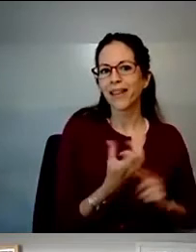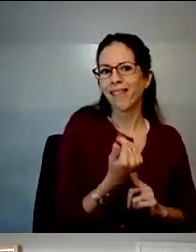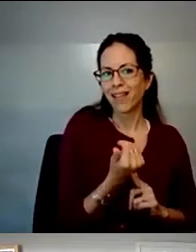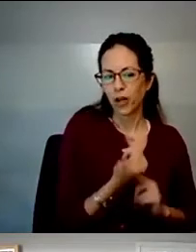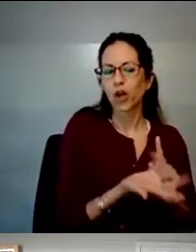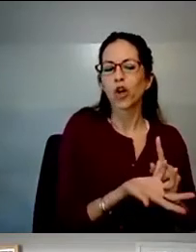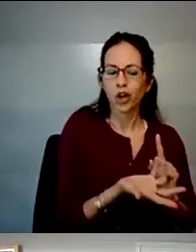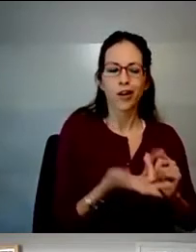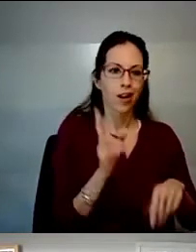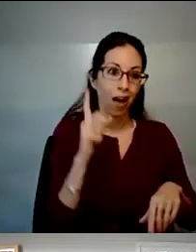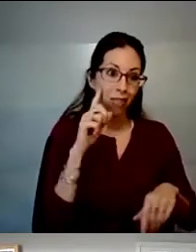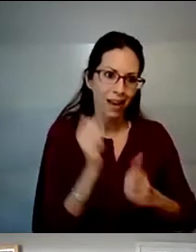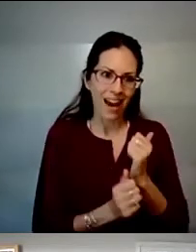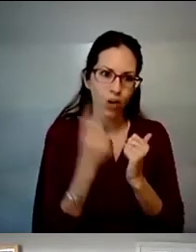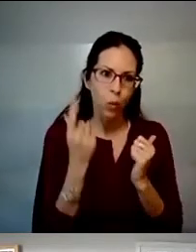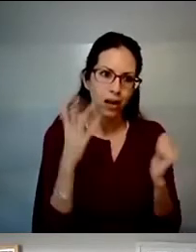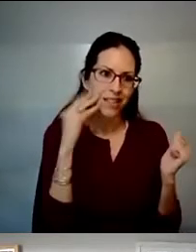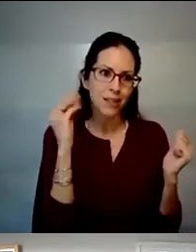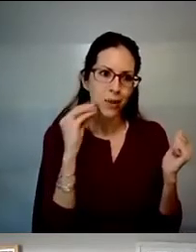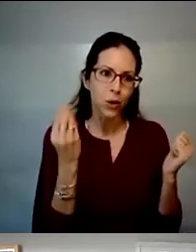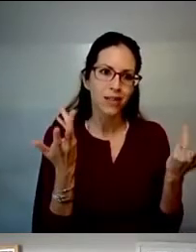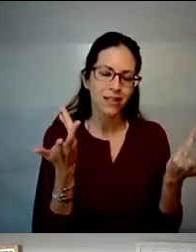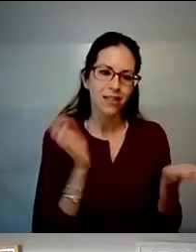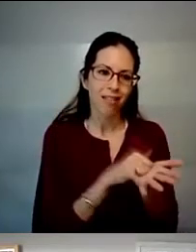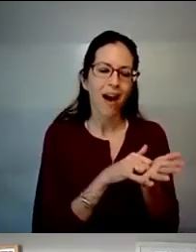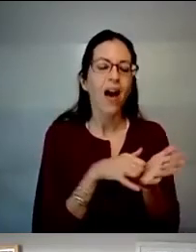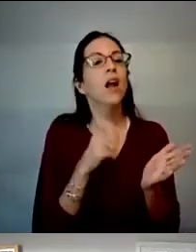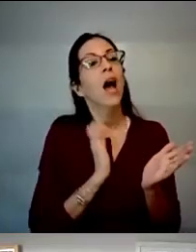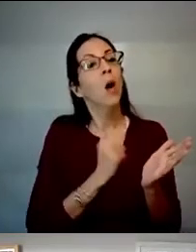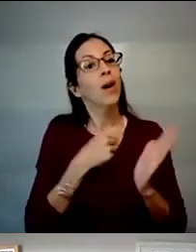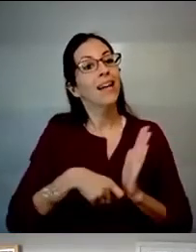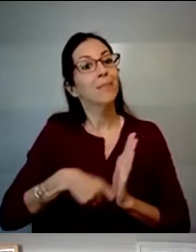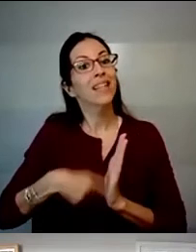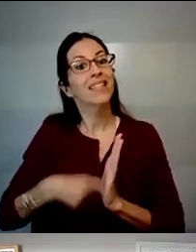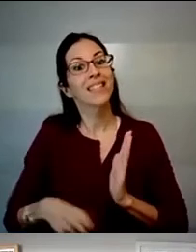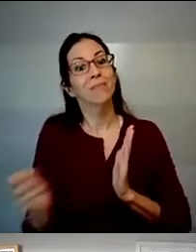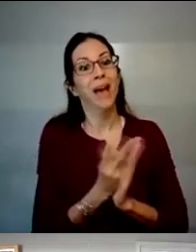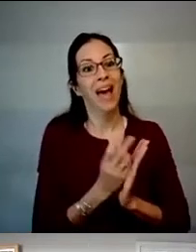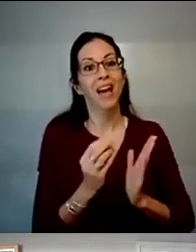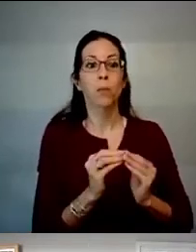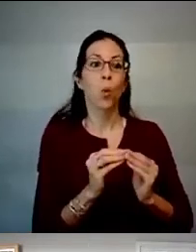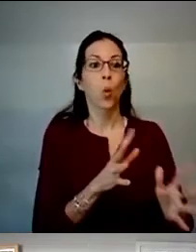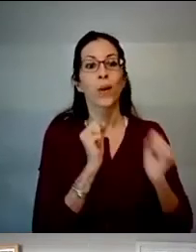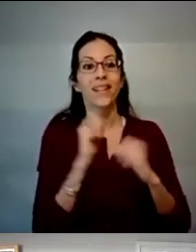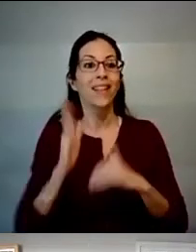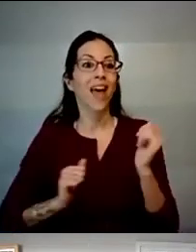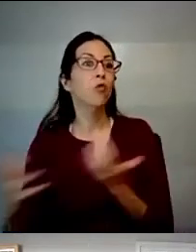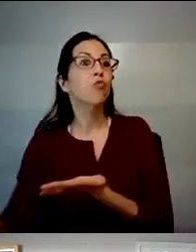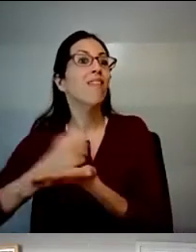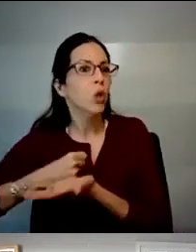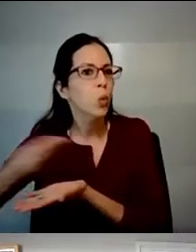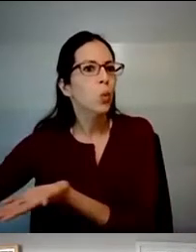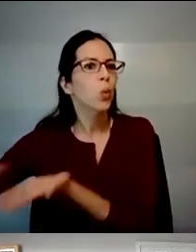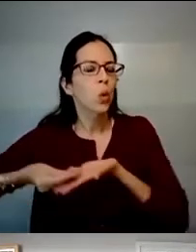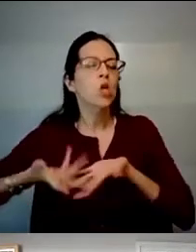You know, I think everyone's probably experiencing expenses are coming back a little quicker than revenue. So that's kind of around. Roughly, we